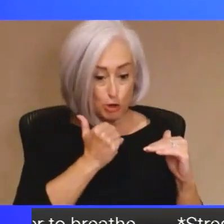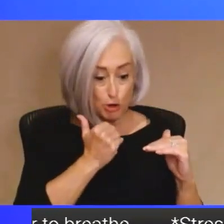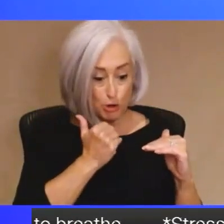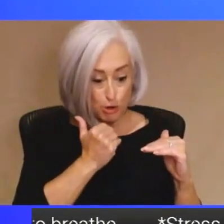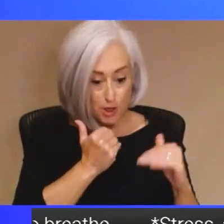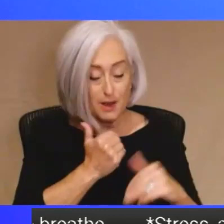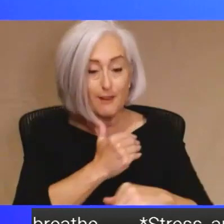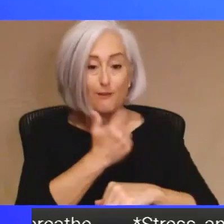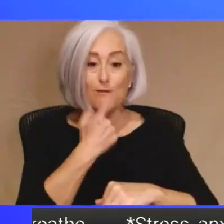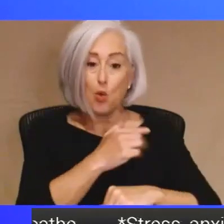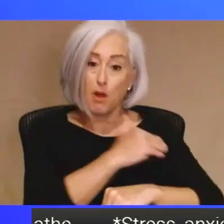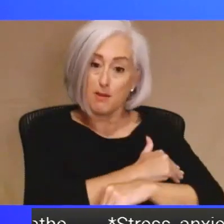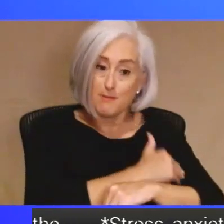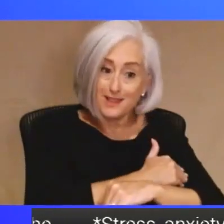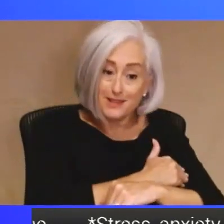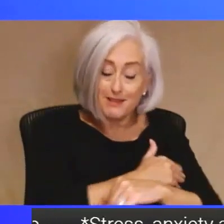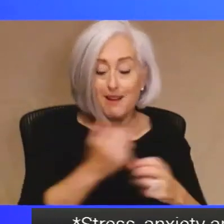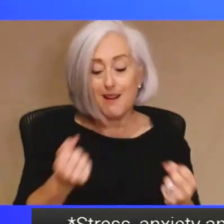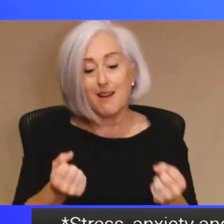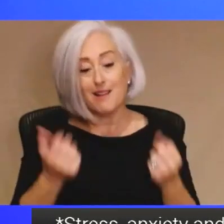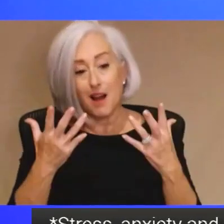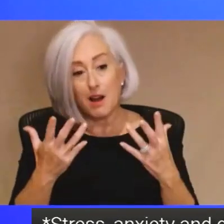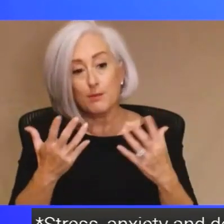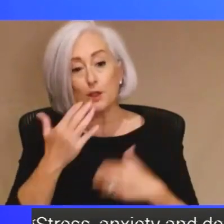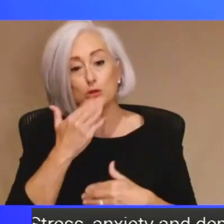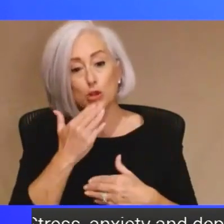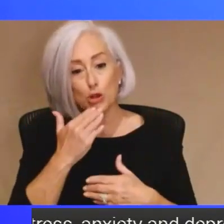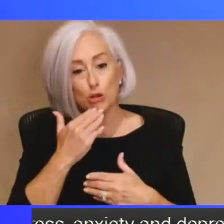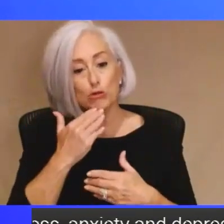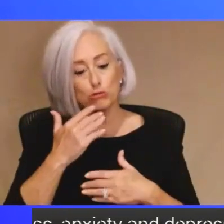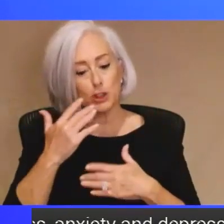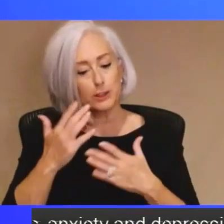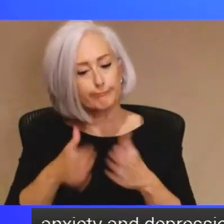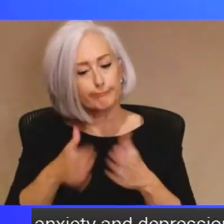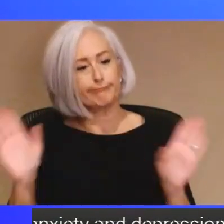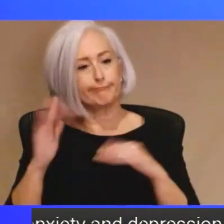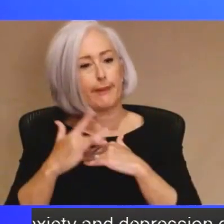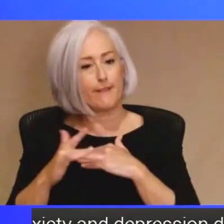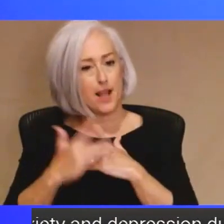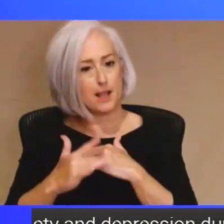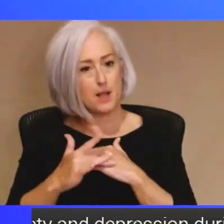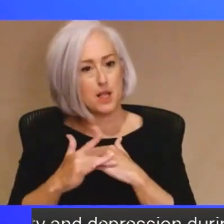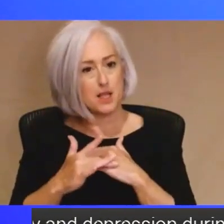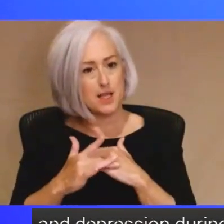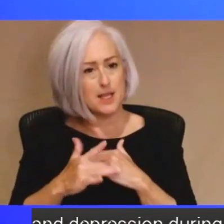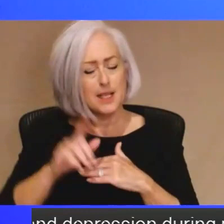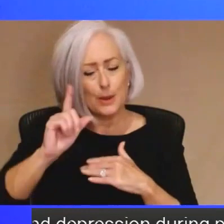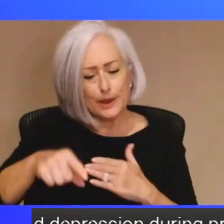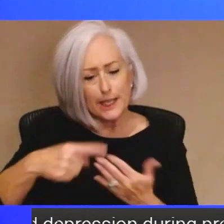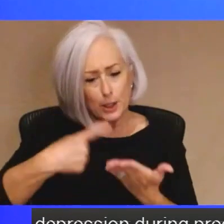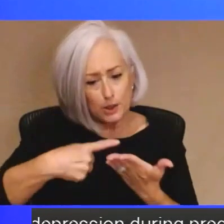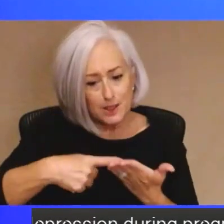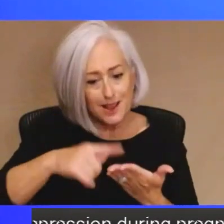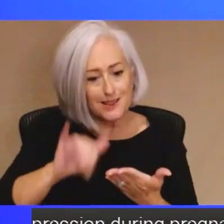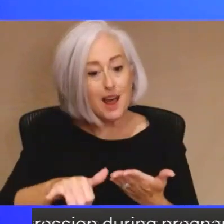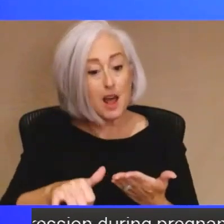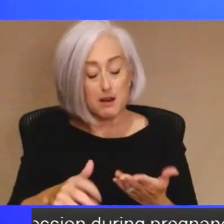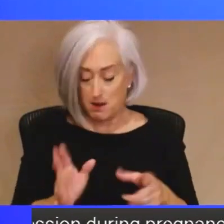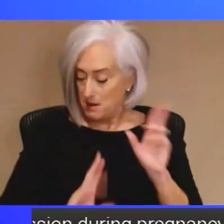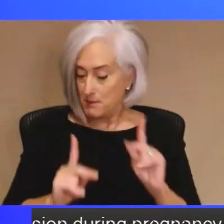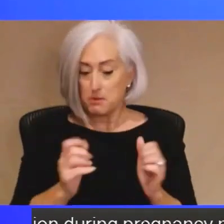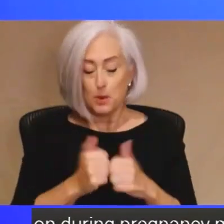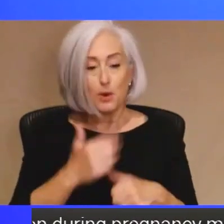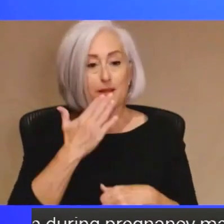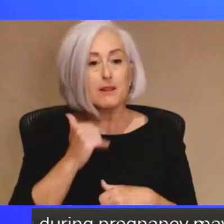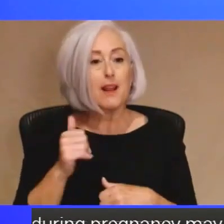available. And so we like to talk about that because there really are very few limits to what a person with diabetes can do if they get the